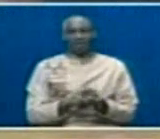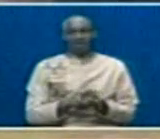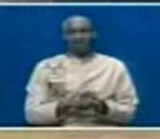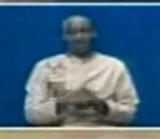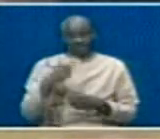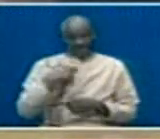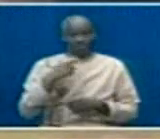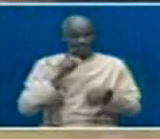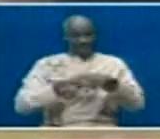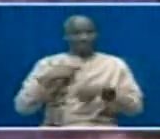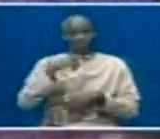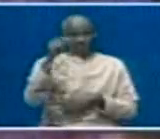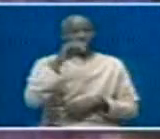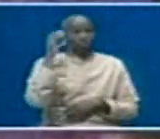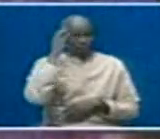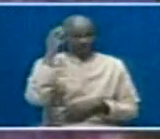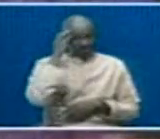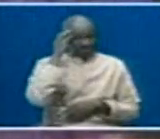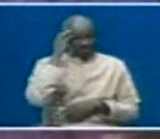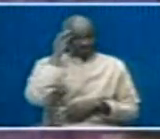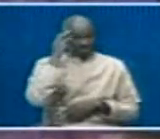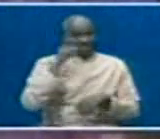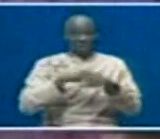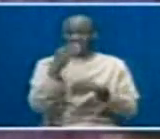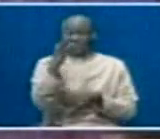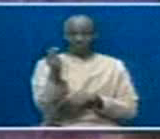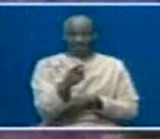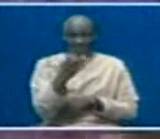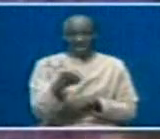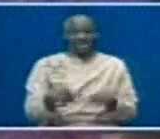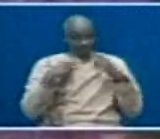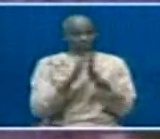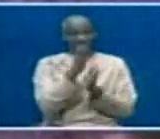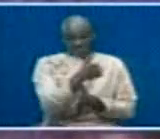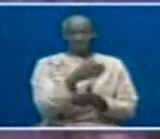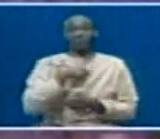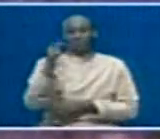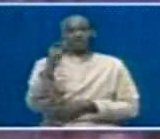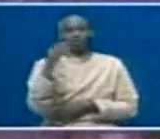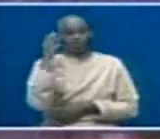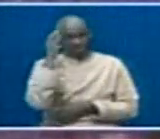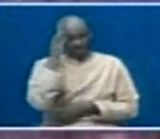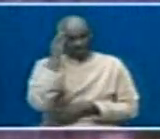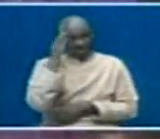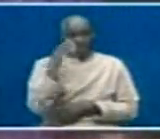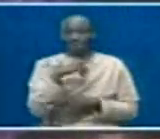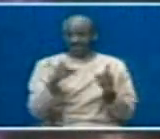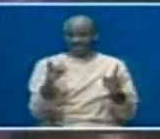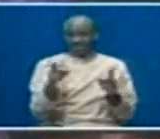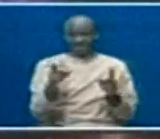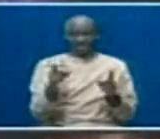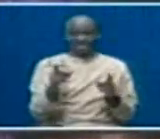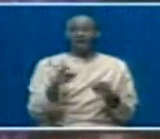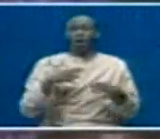I went to college from Ali after 3 months living with Ali together. I went to Portsmouth College of Technology. But